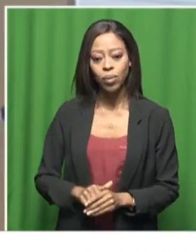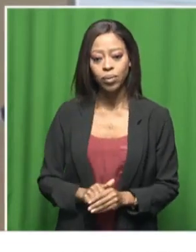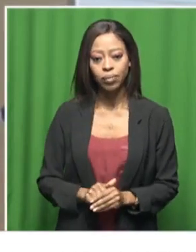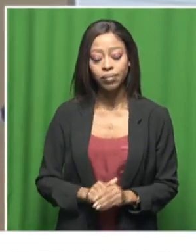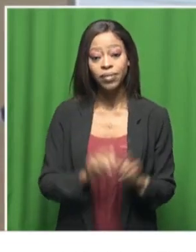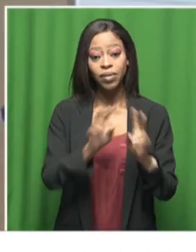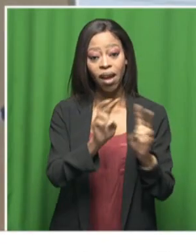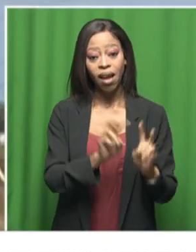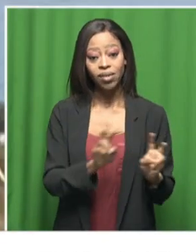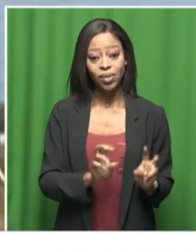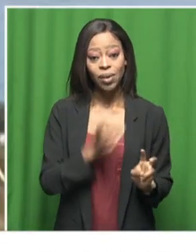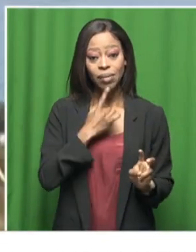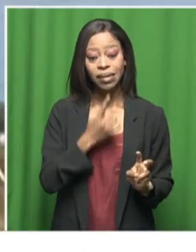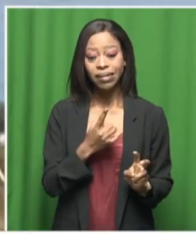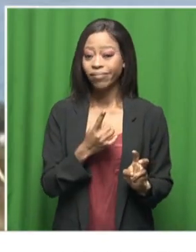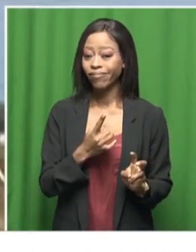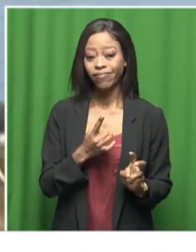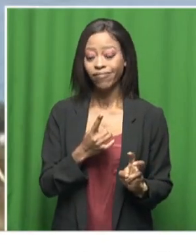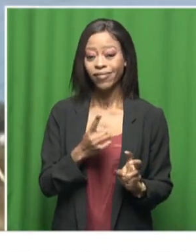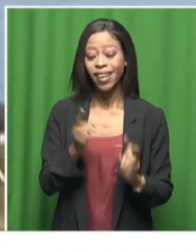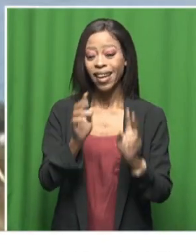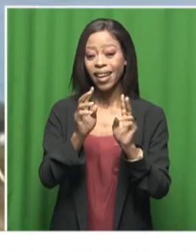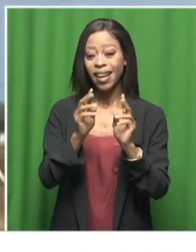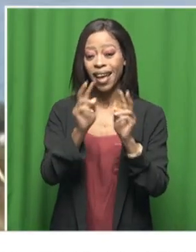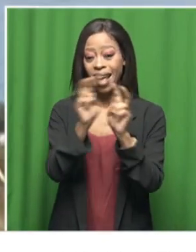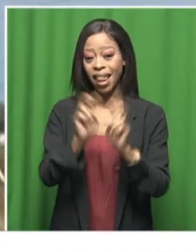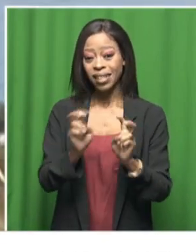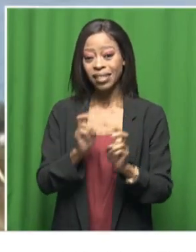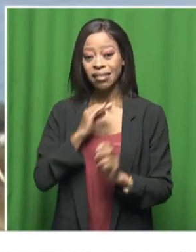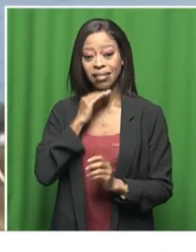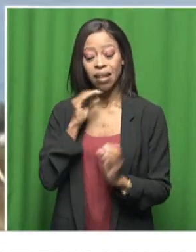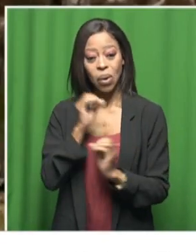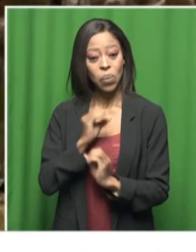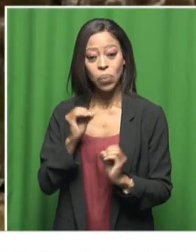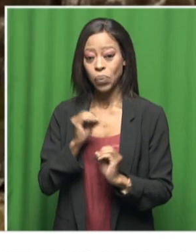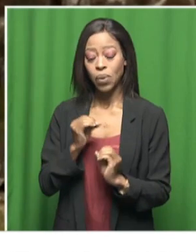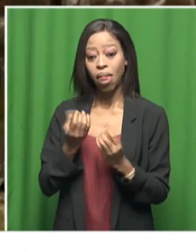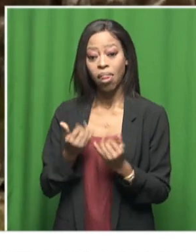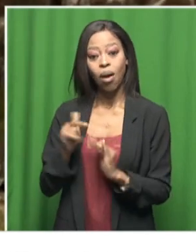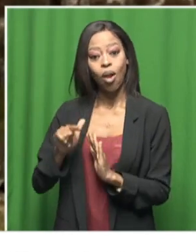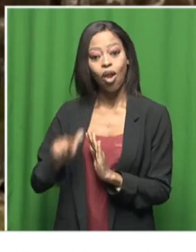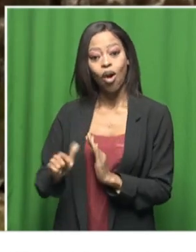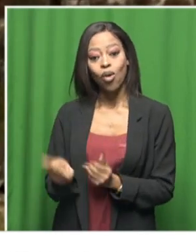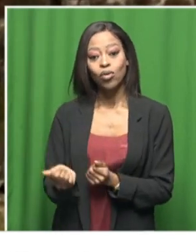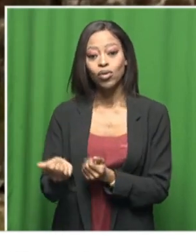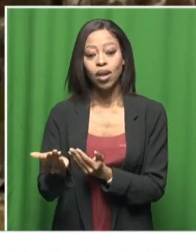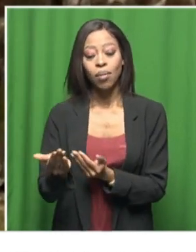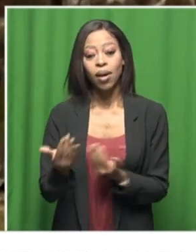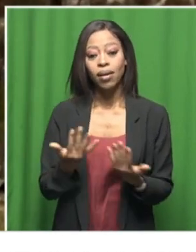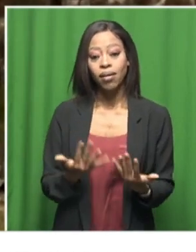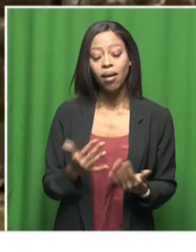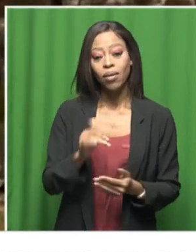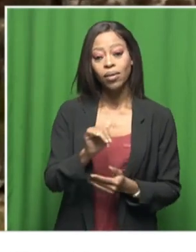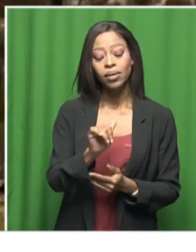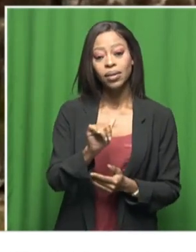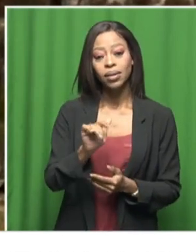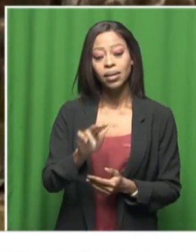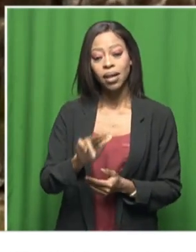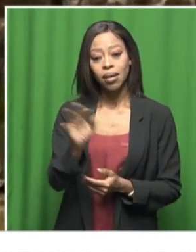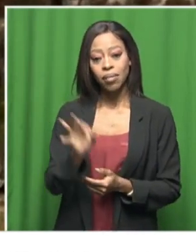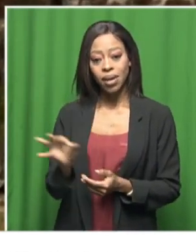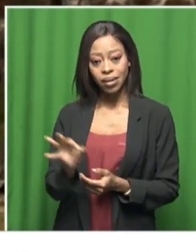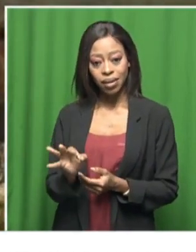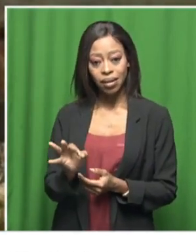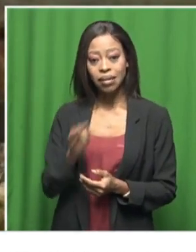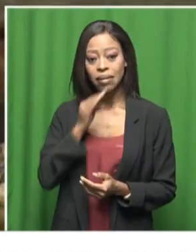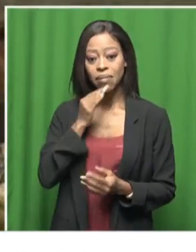The power utility says energy availability factor is poor at an unacceptable low level of 58% and that it will take 2 years to